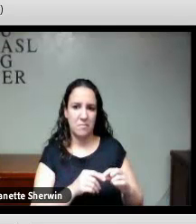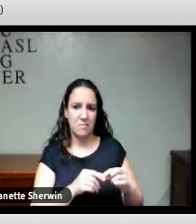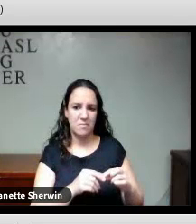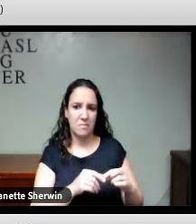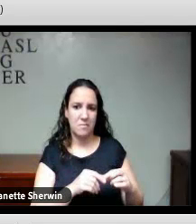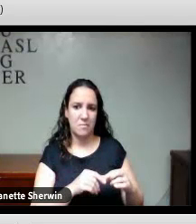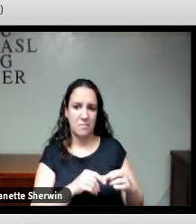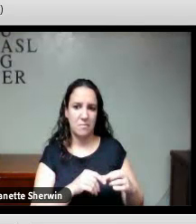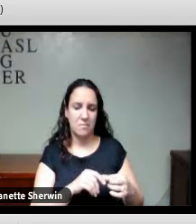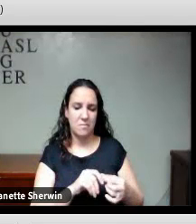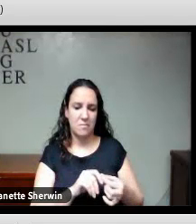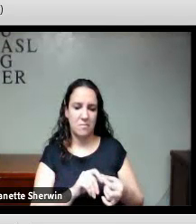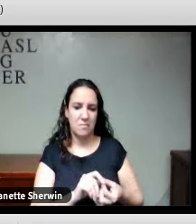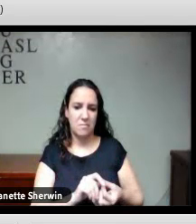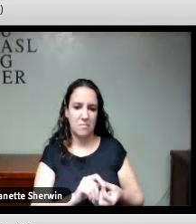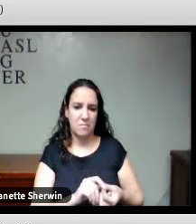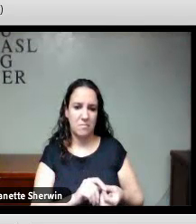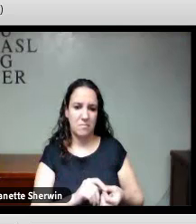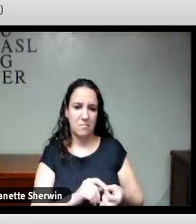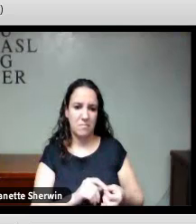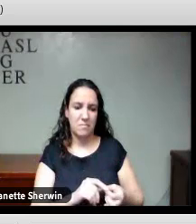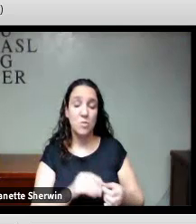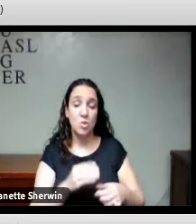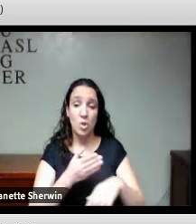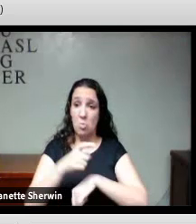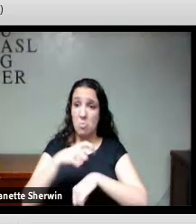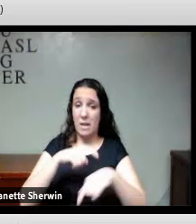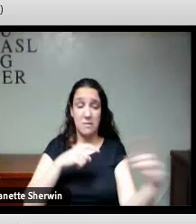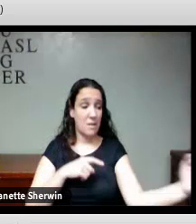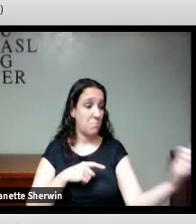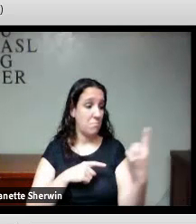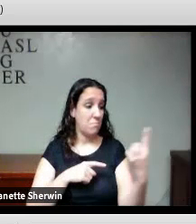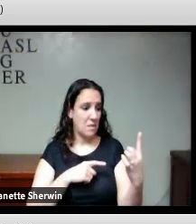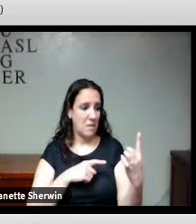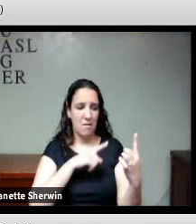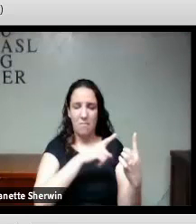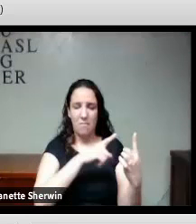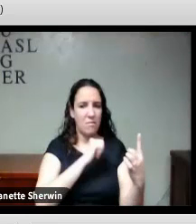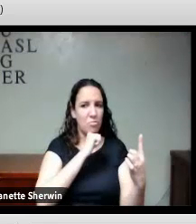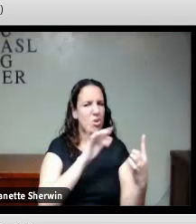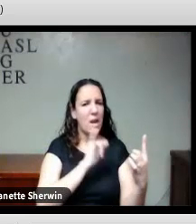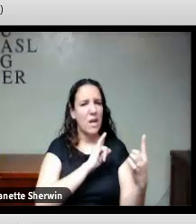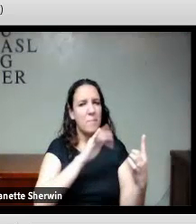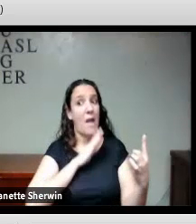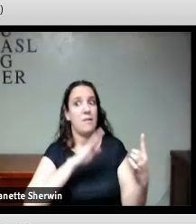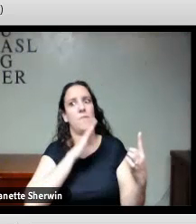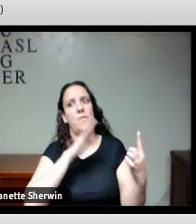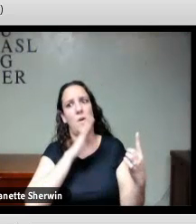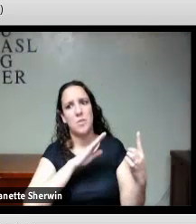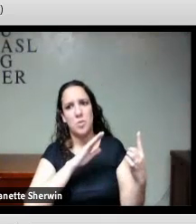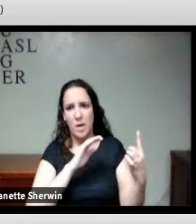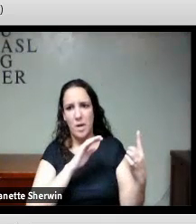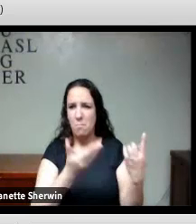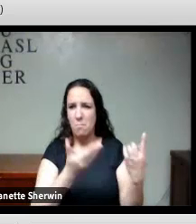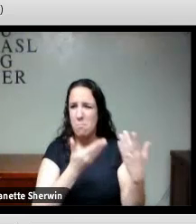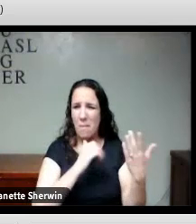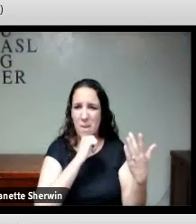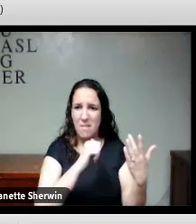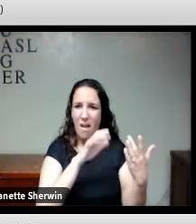her. But I'd be willing to bet that the next time they come in, they're not as frustrated, maybe not as mean, maybe not as